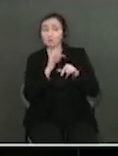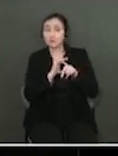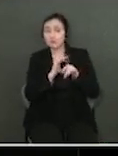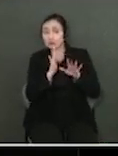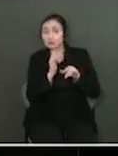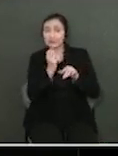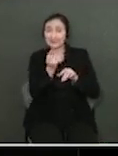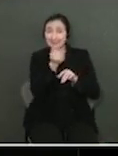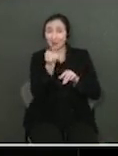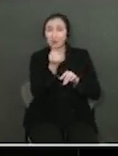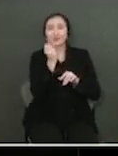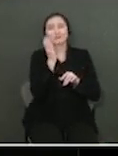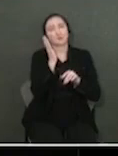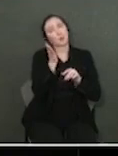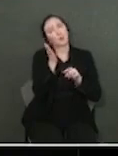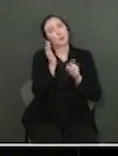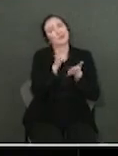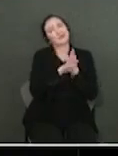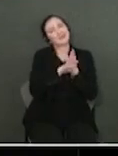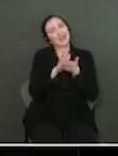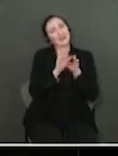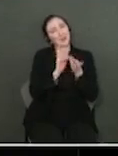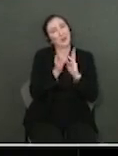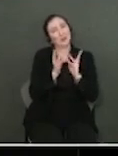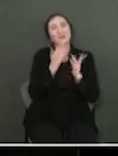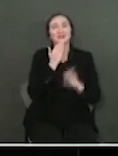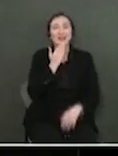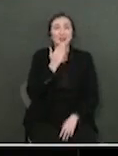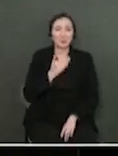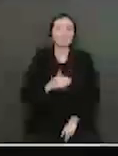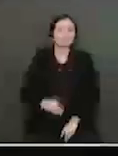for Saturday, we're going to have some nice weather. Thank you.